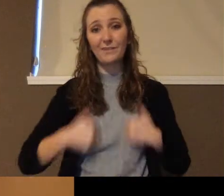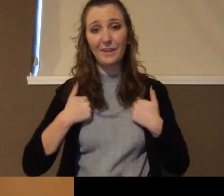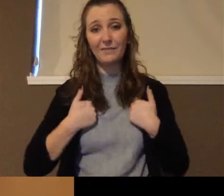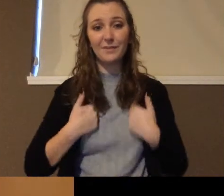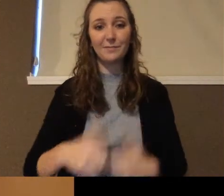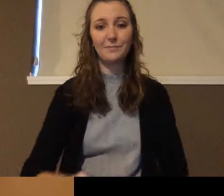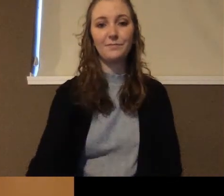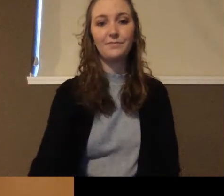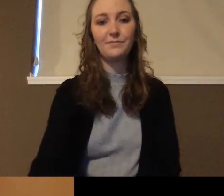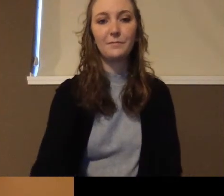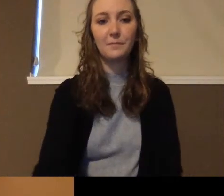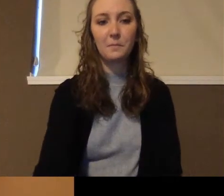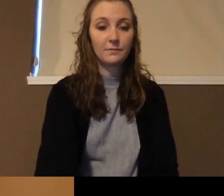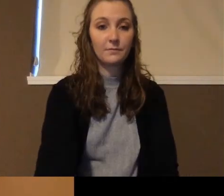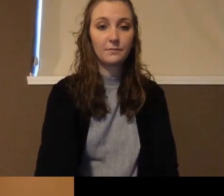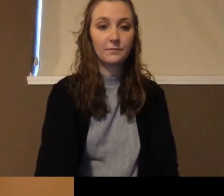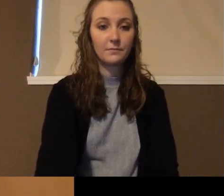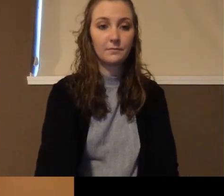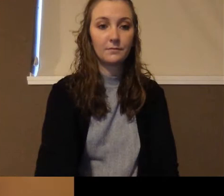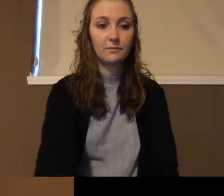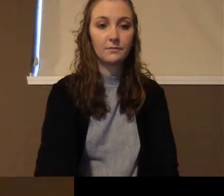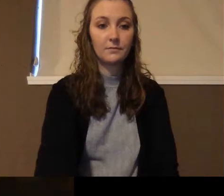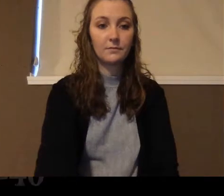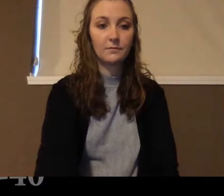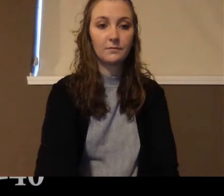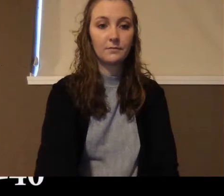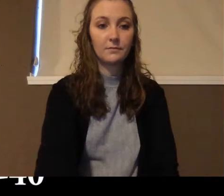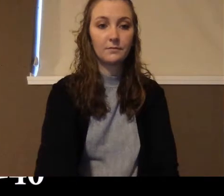of God, word of life.